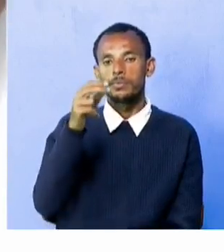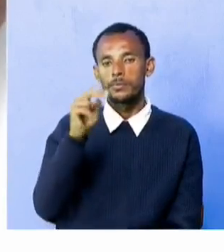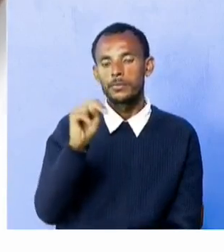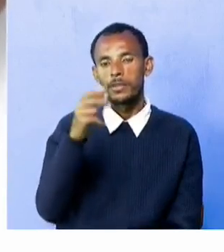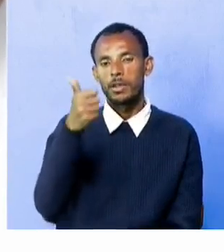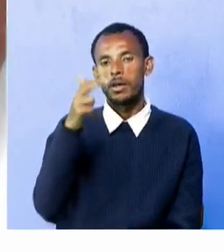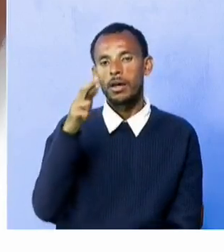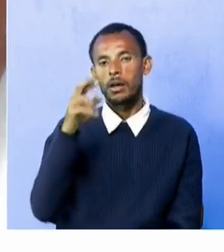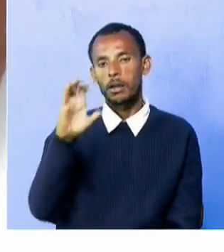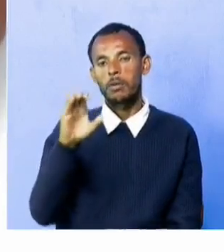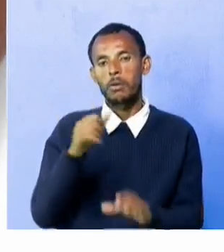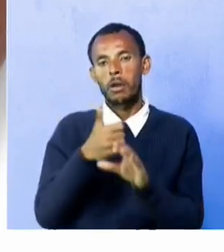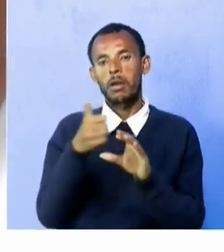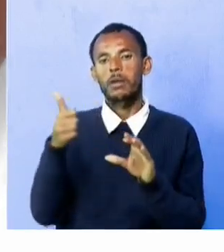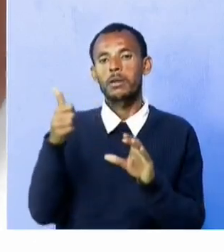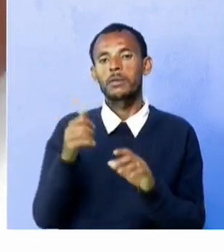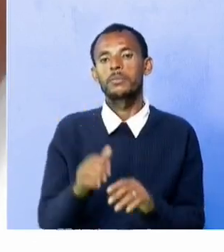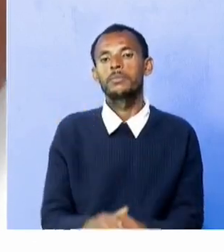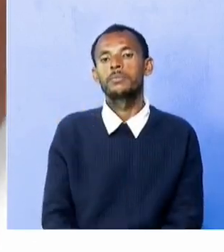an arc.